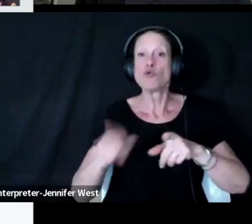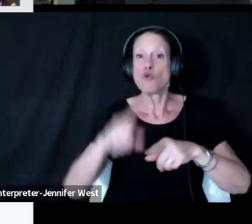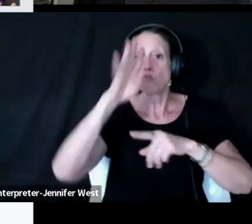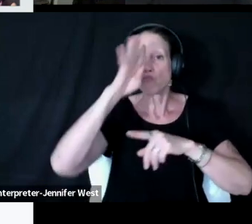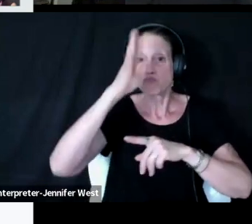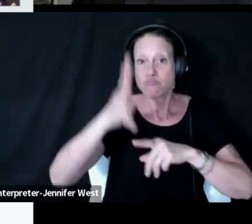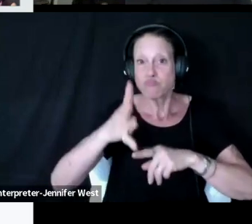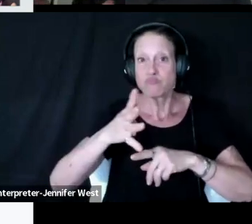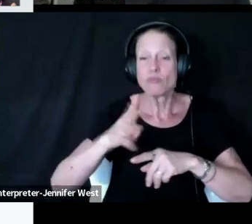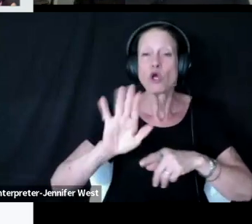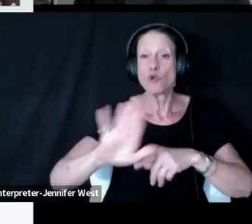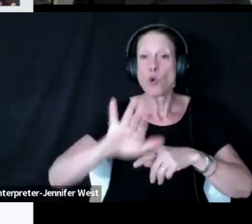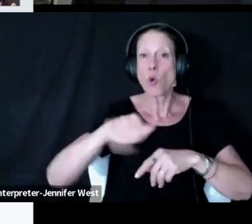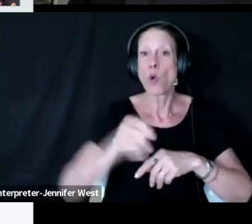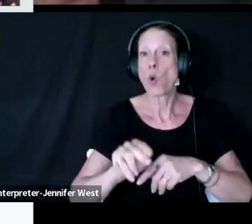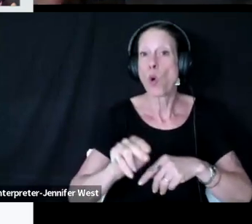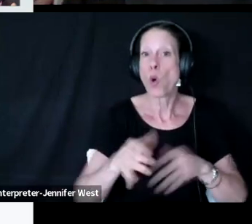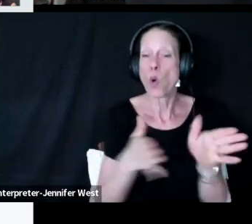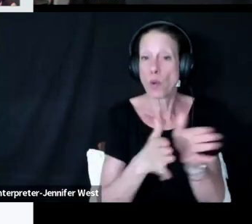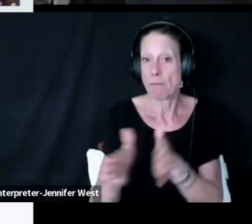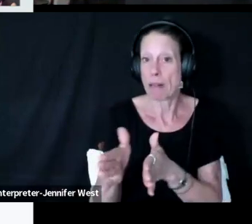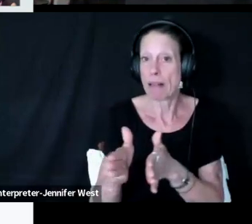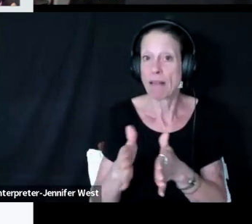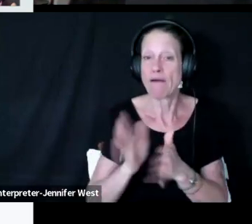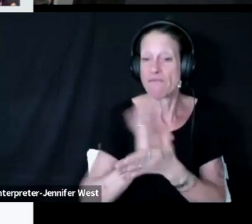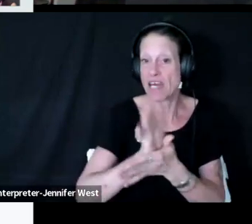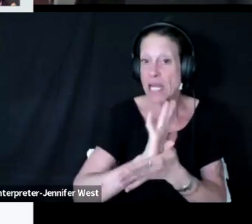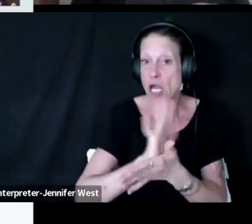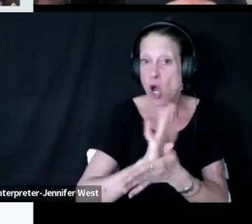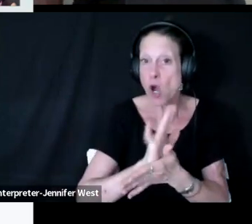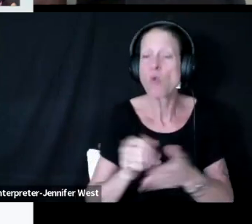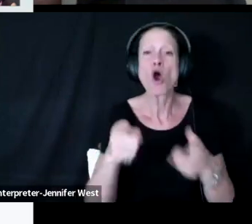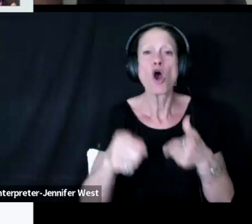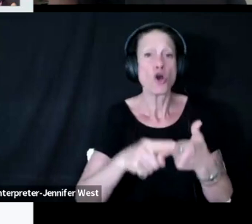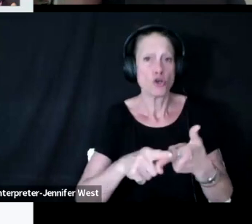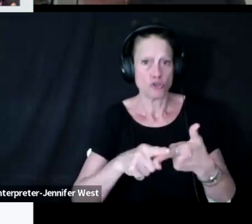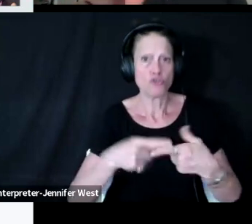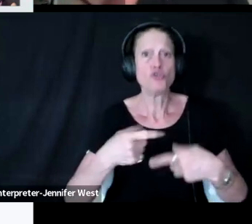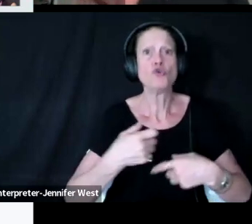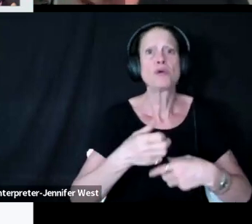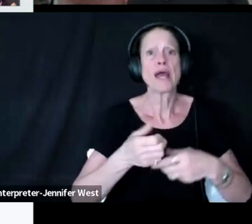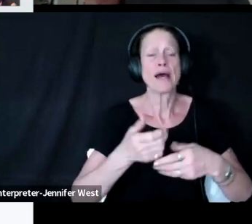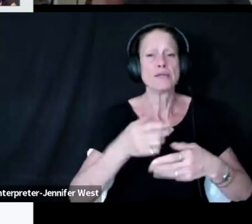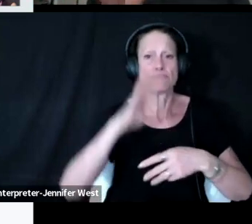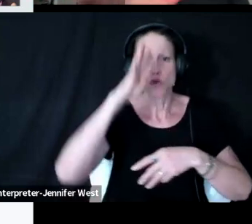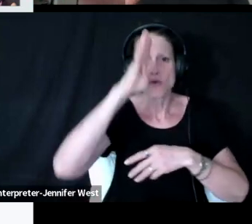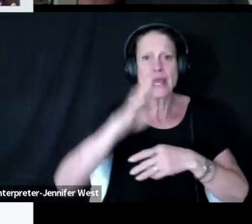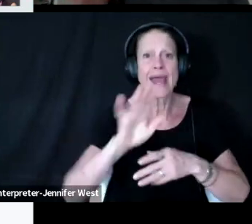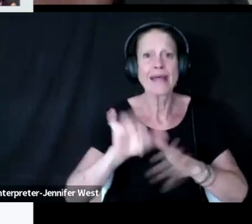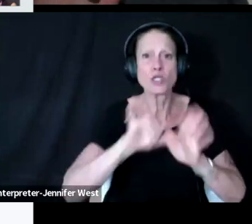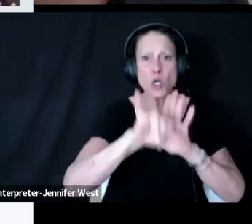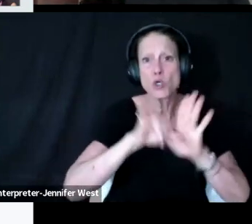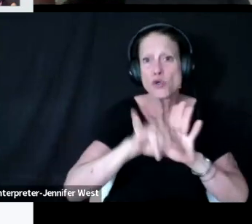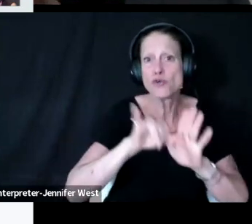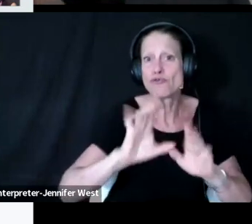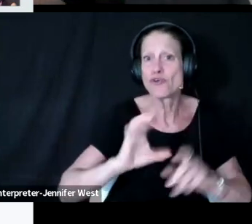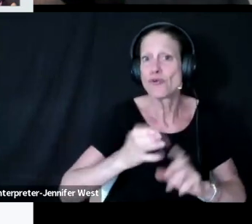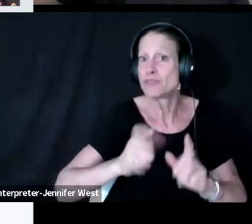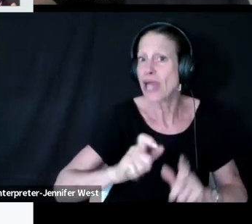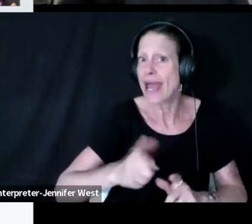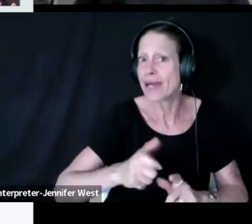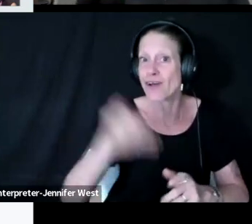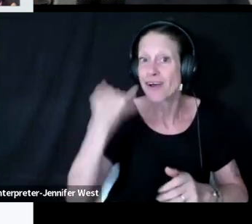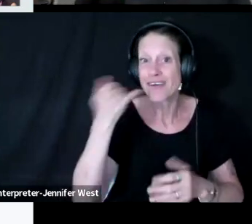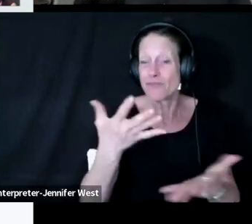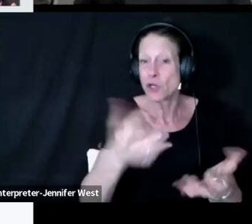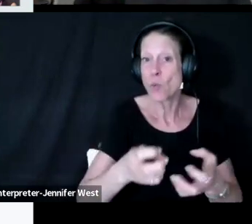own YouTube channel, make it private, go ahead and create videos and then take those links. Because the video